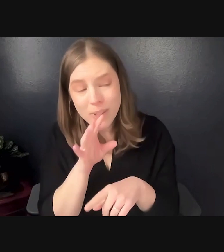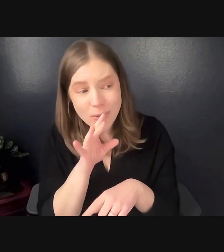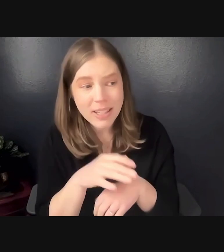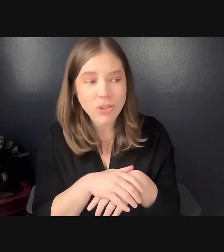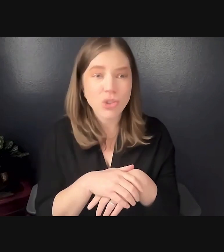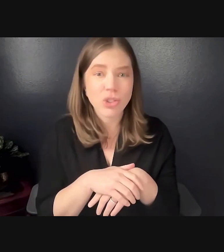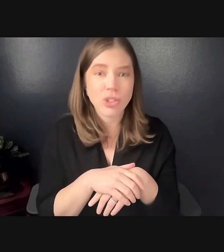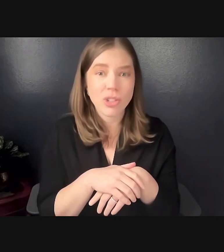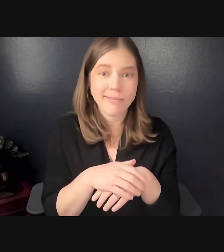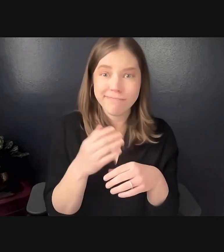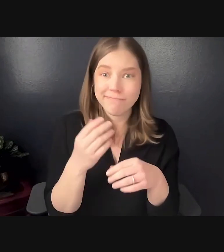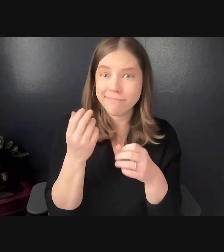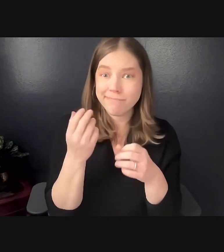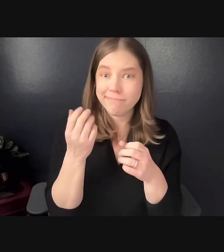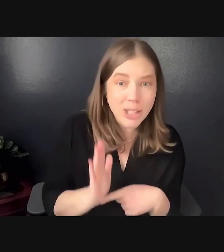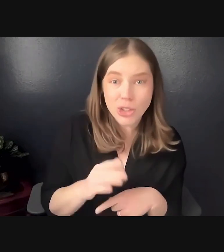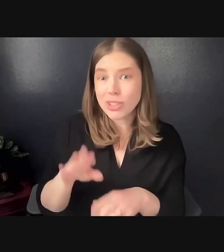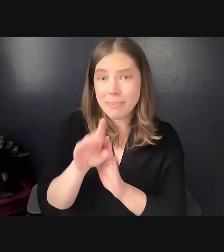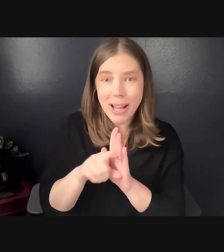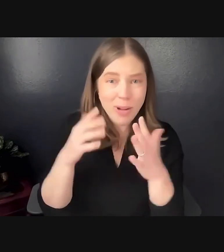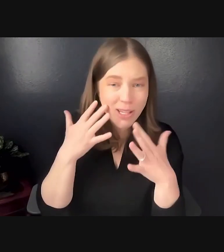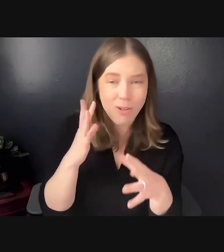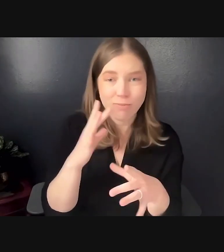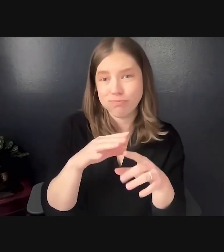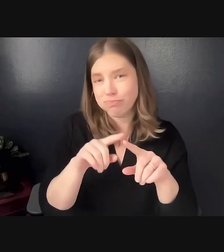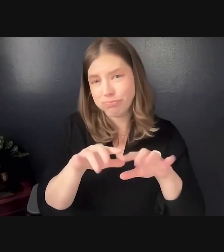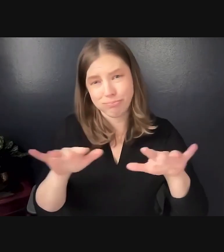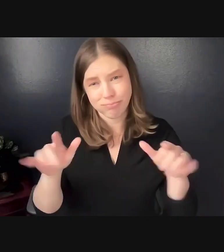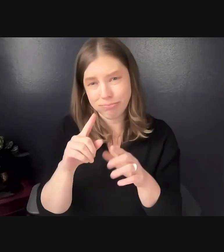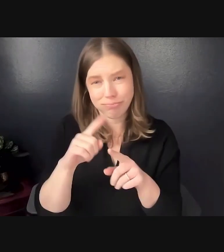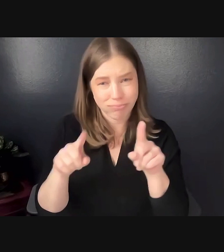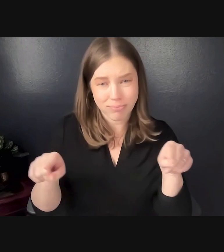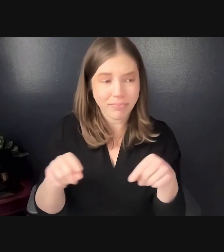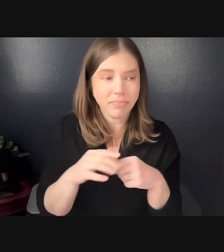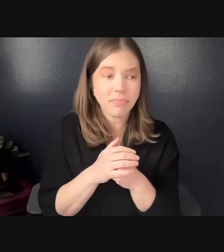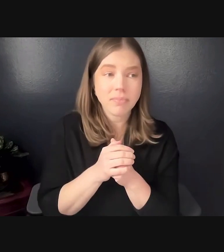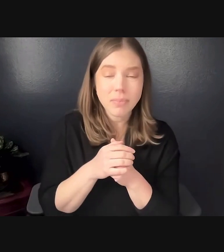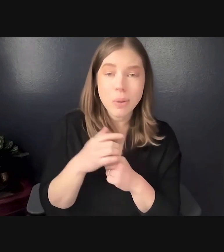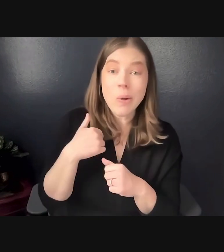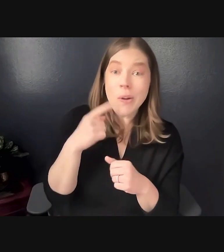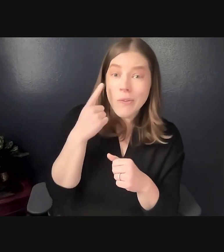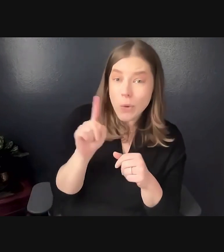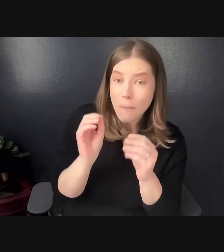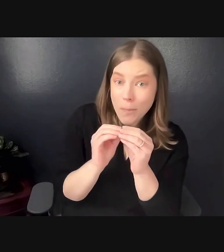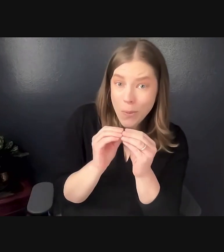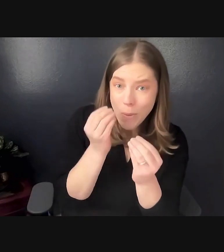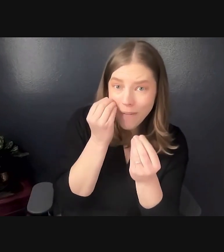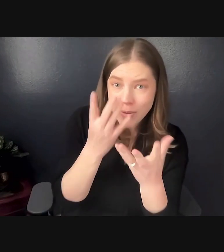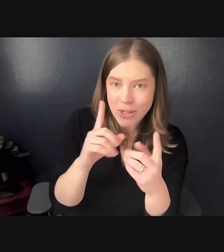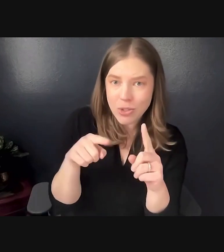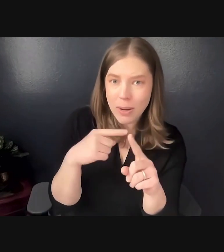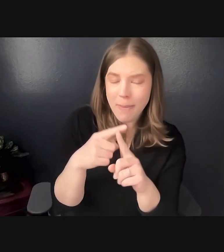include sound quality, terminology and vocabulary being used, background noise, the speaker's